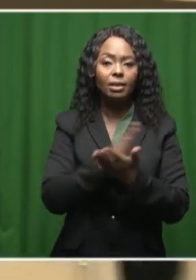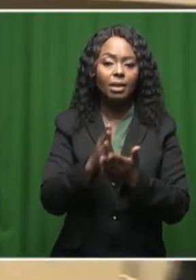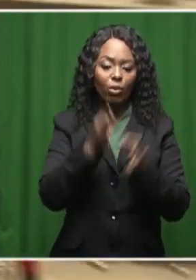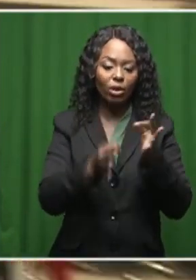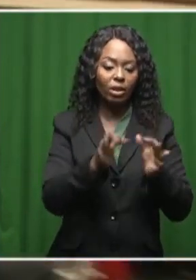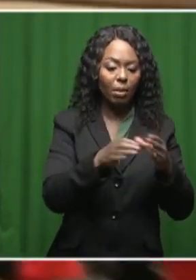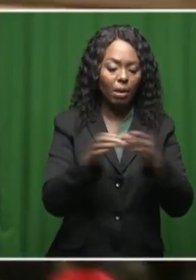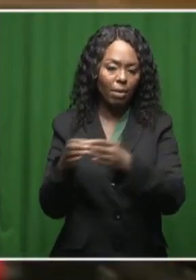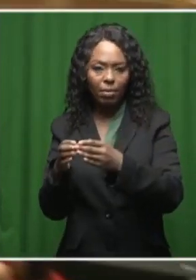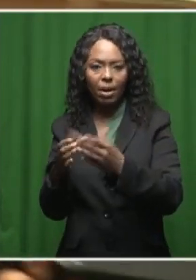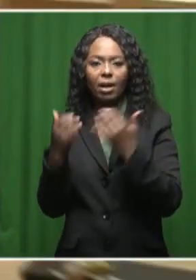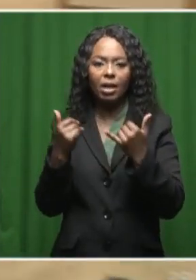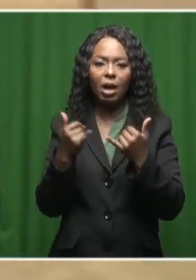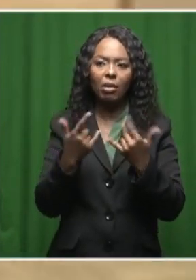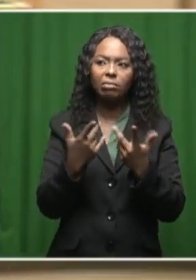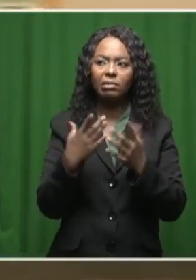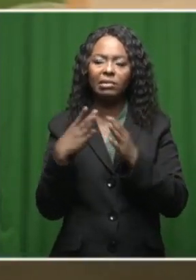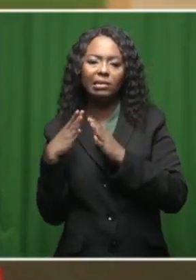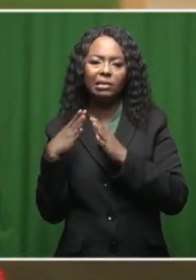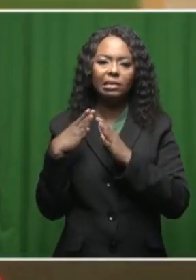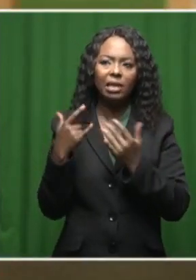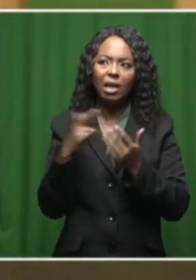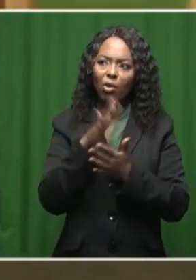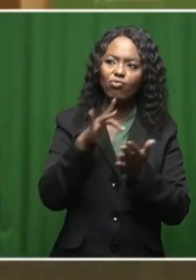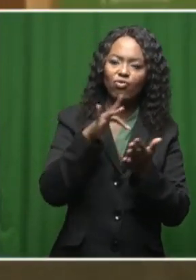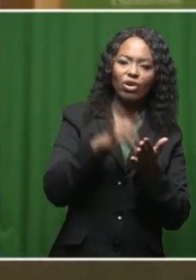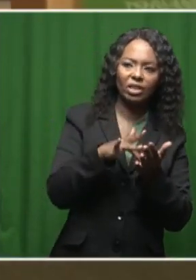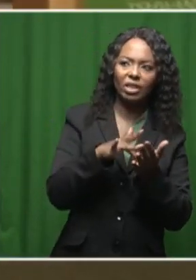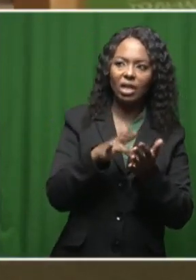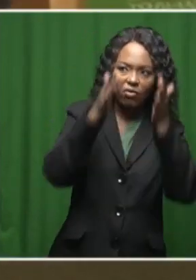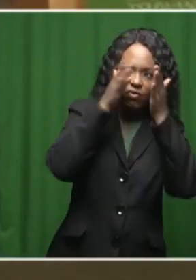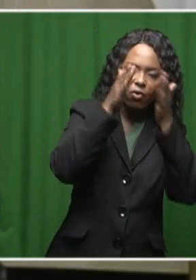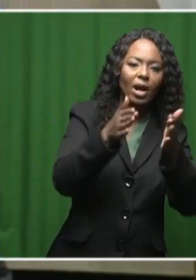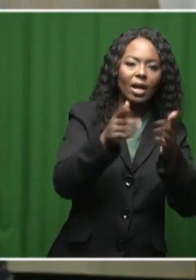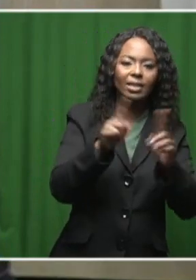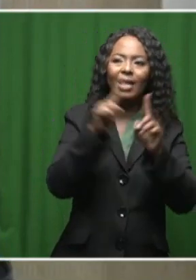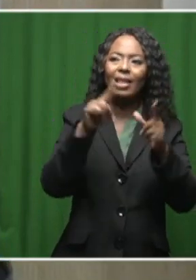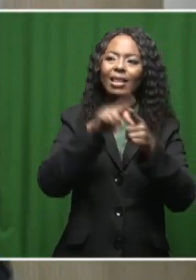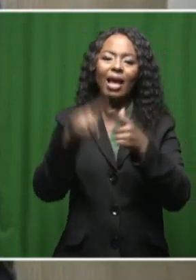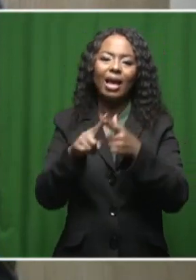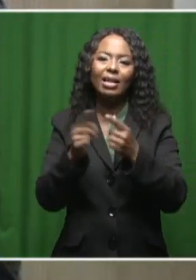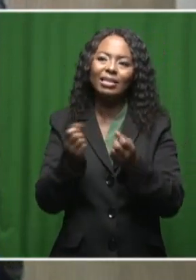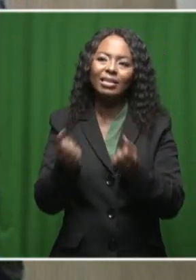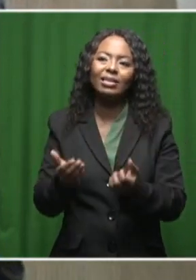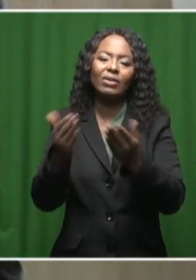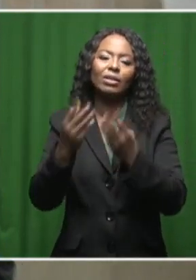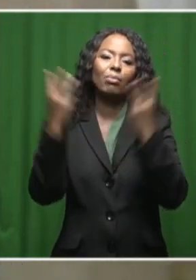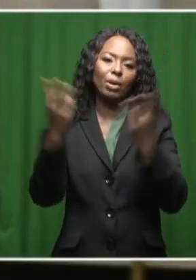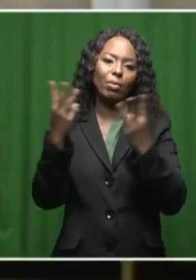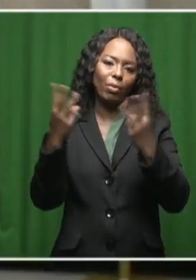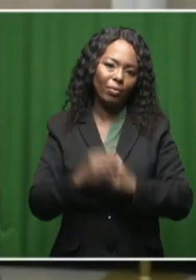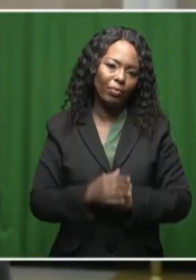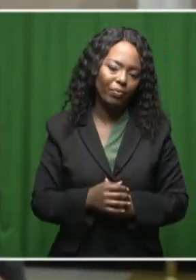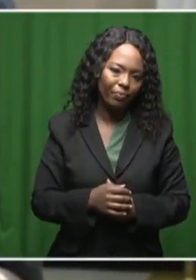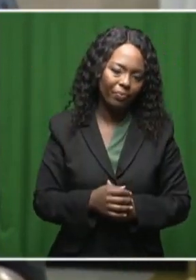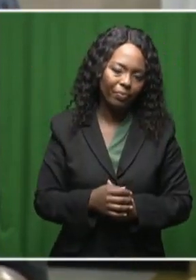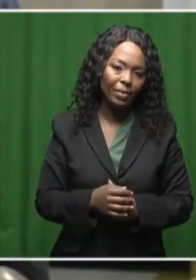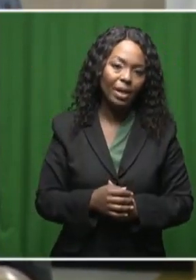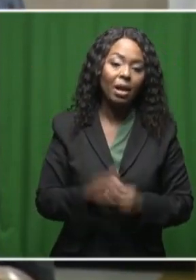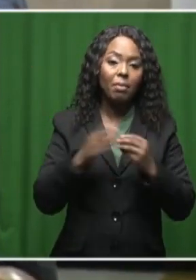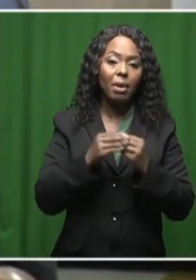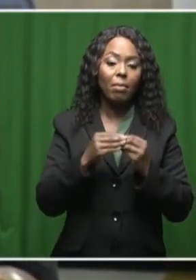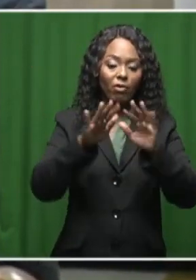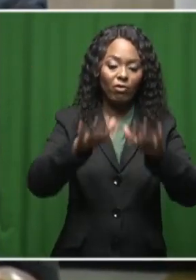political parties are preoccupied with positions rather than the welfare of their communities and delivering services. Members